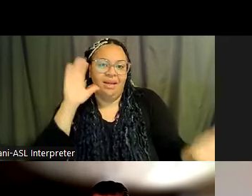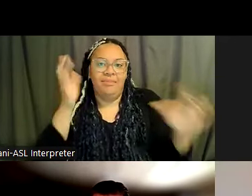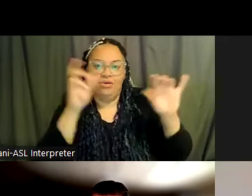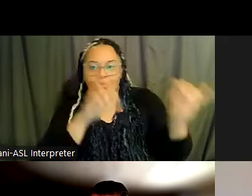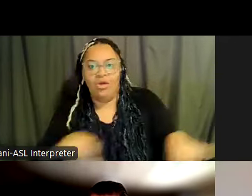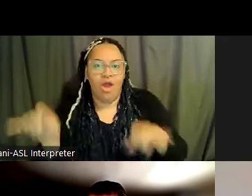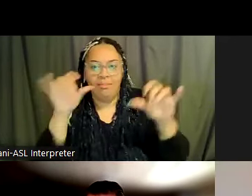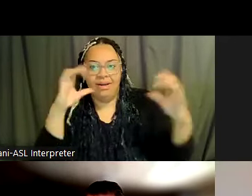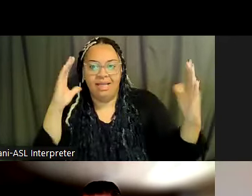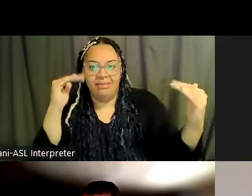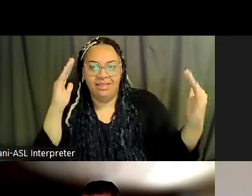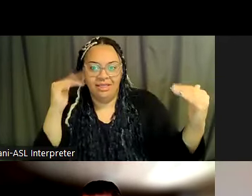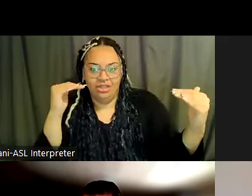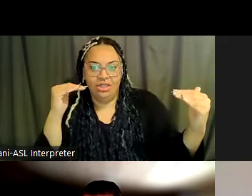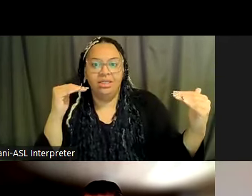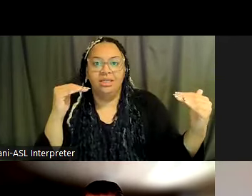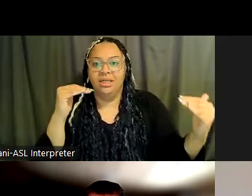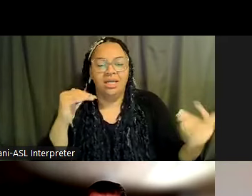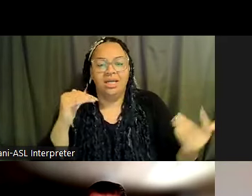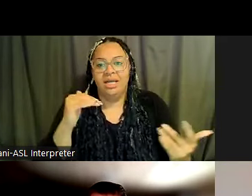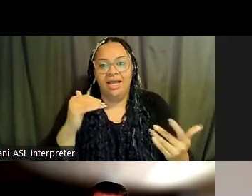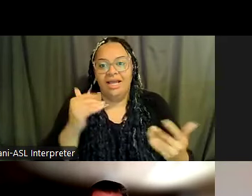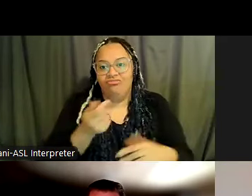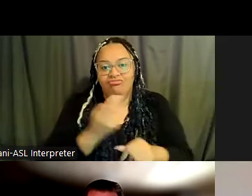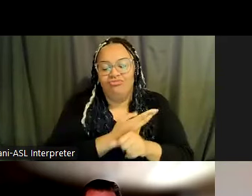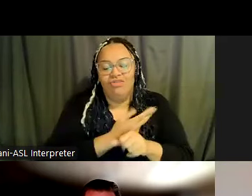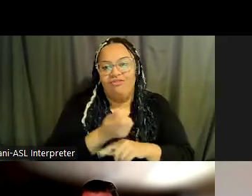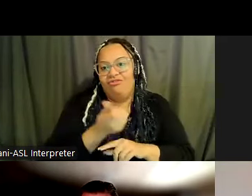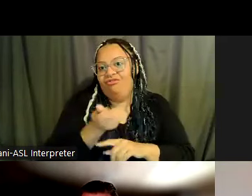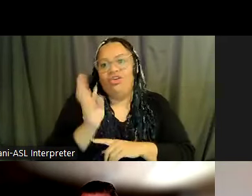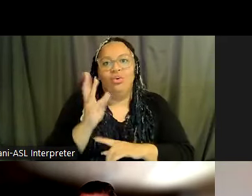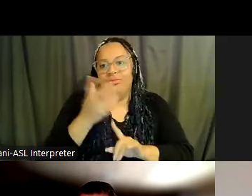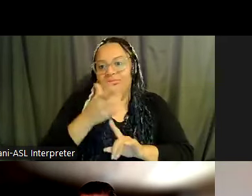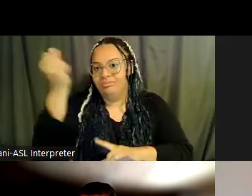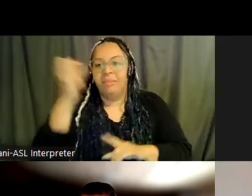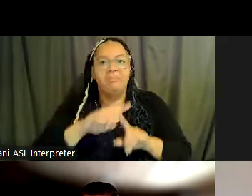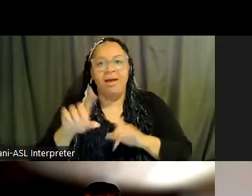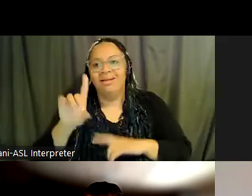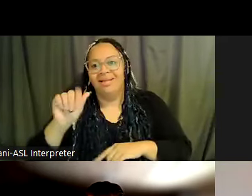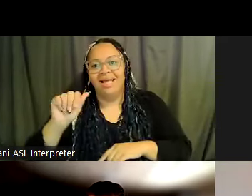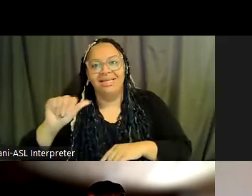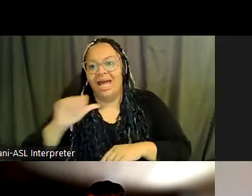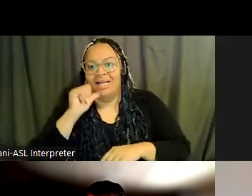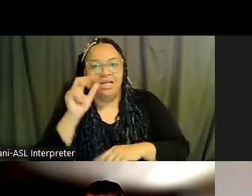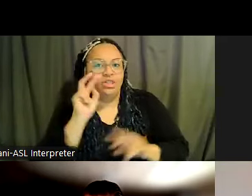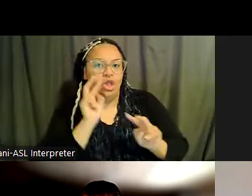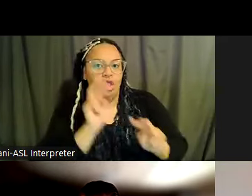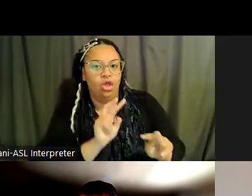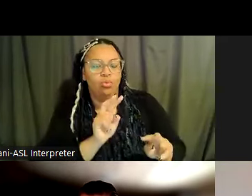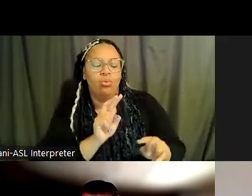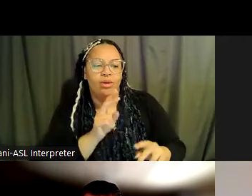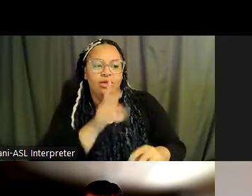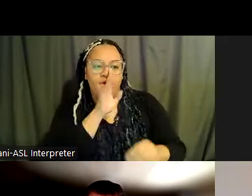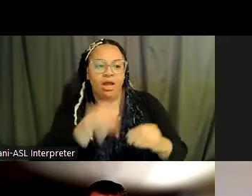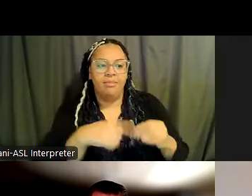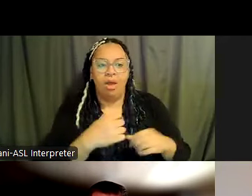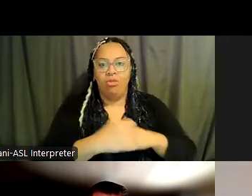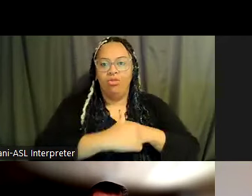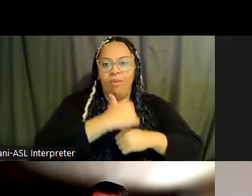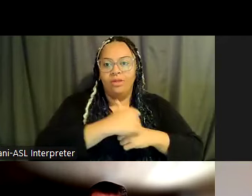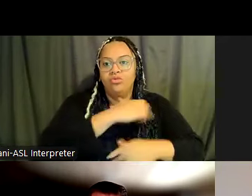in very few numbers of youth suicides. Obviously, that data doesn't track when we look at school, threats to schools and school